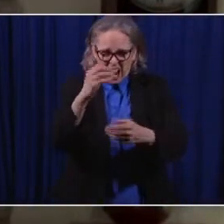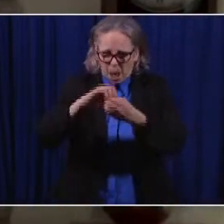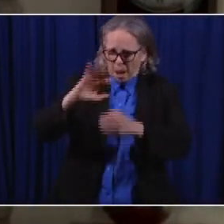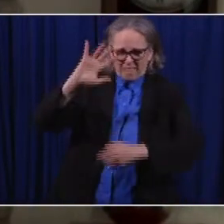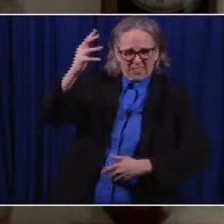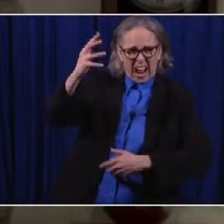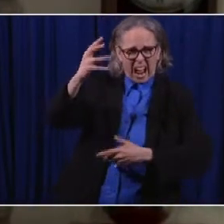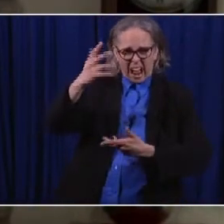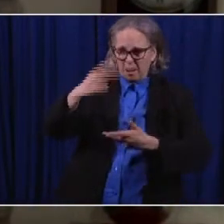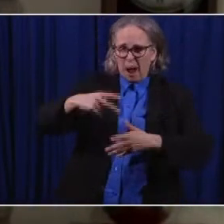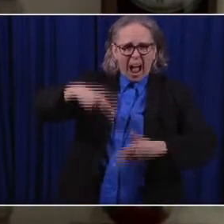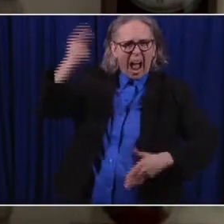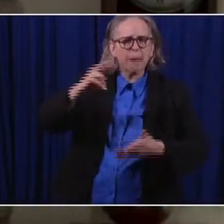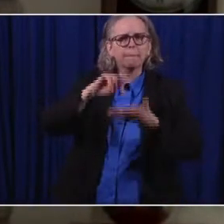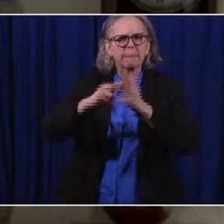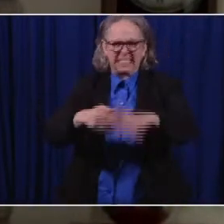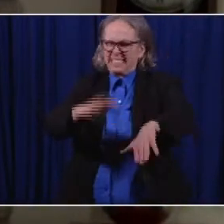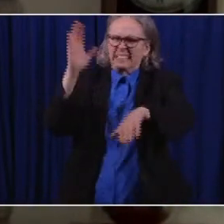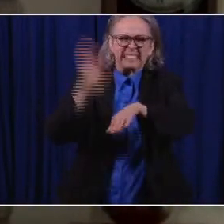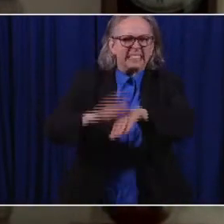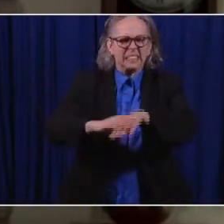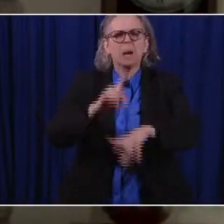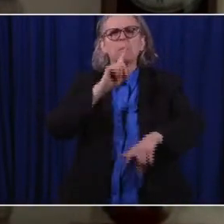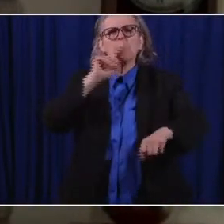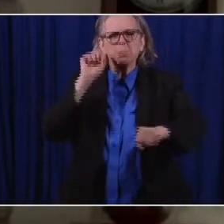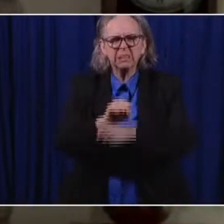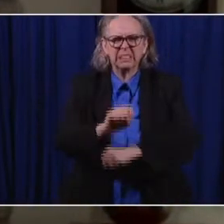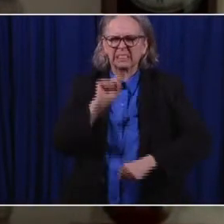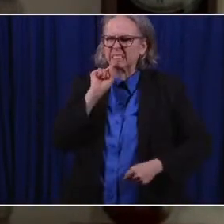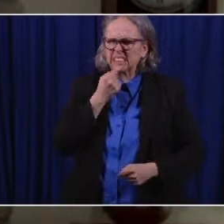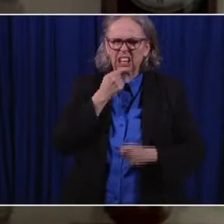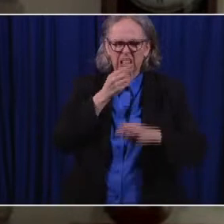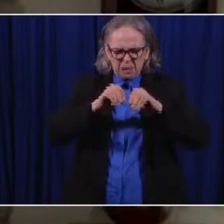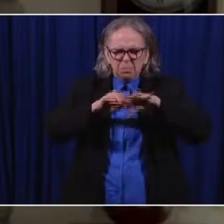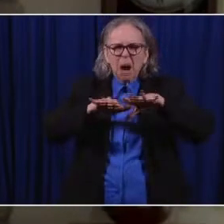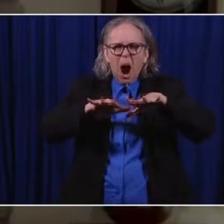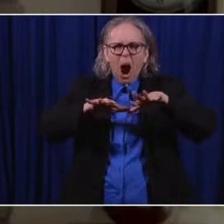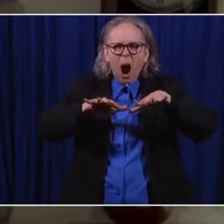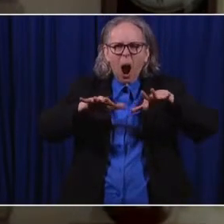high. This is not where we want to be.